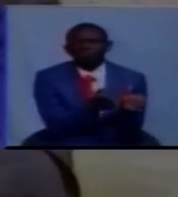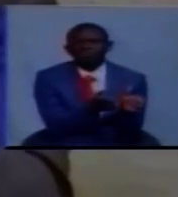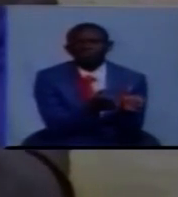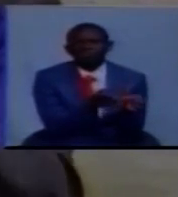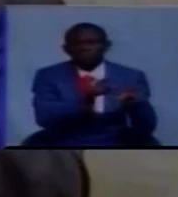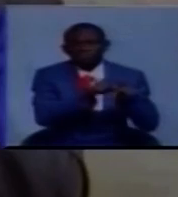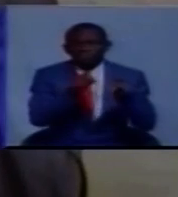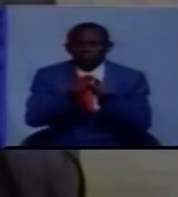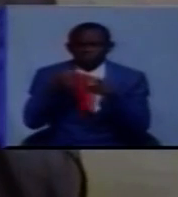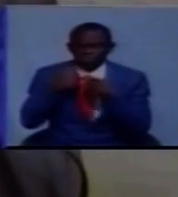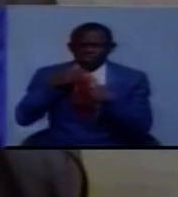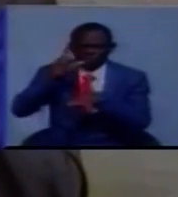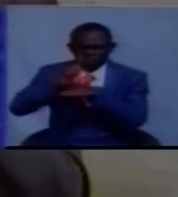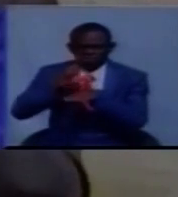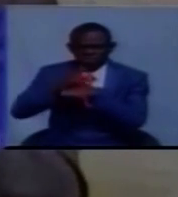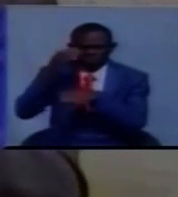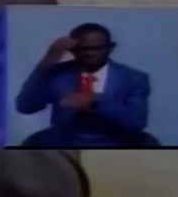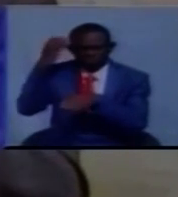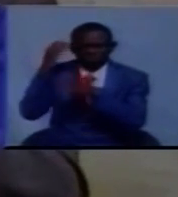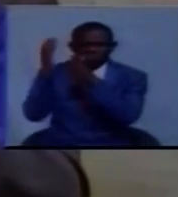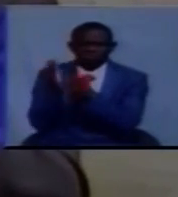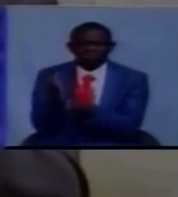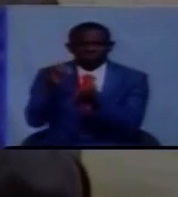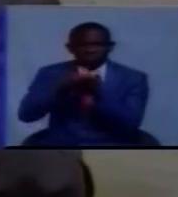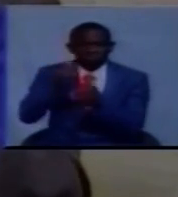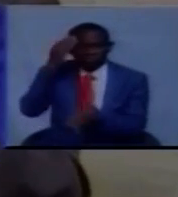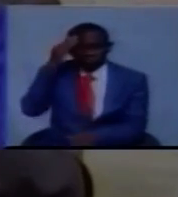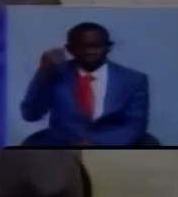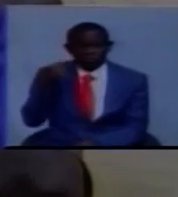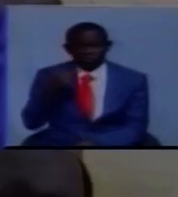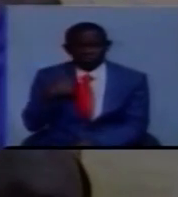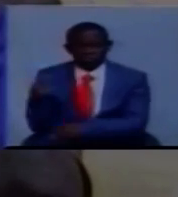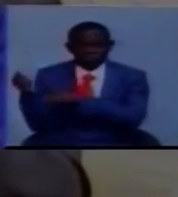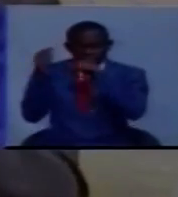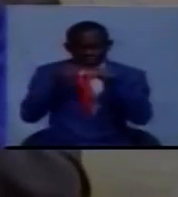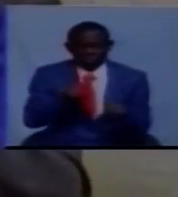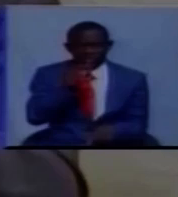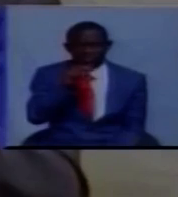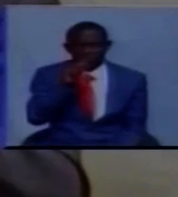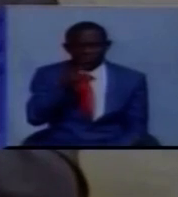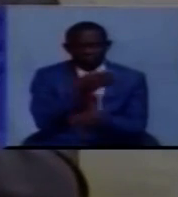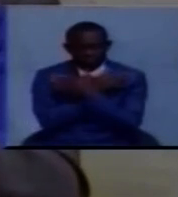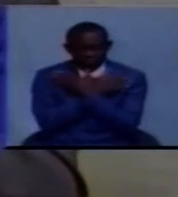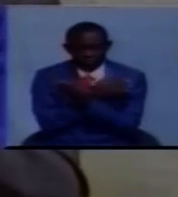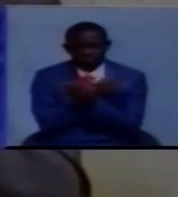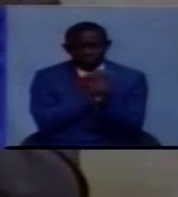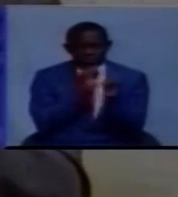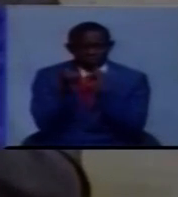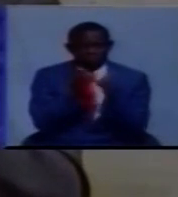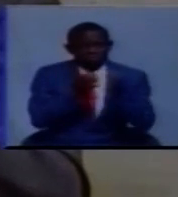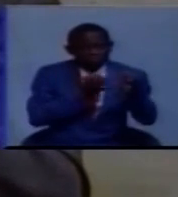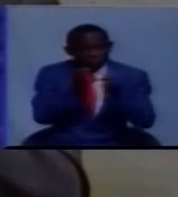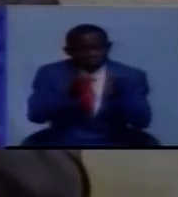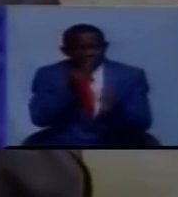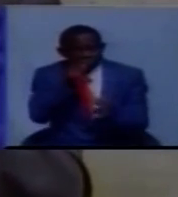why we are appearing on the Sunday interview to explain to the workers that now there is no casualization. If you think you are in a job which is